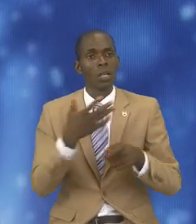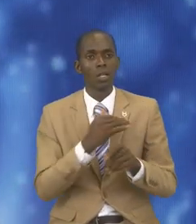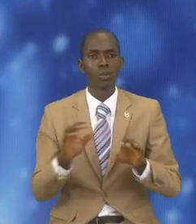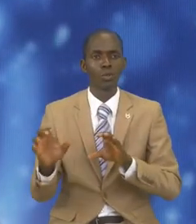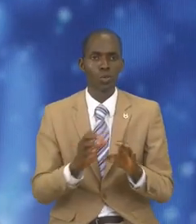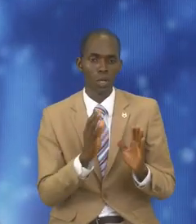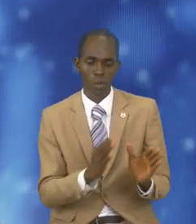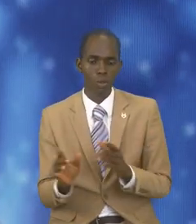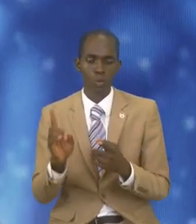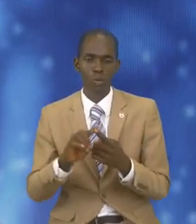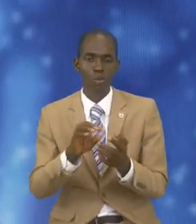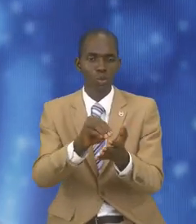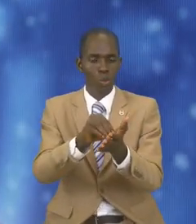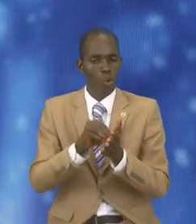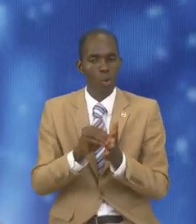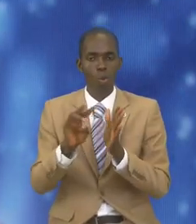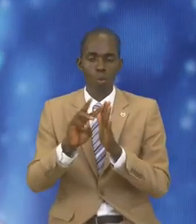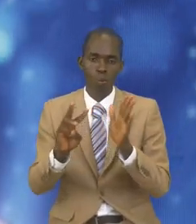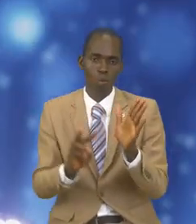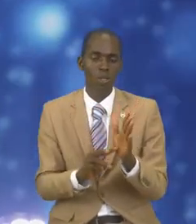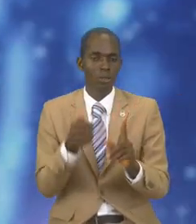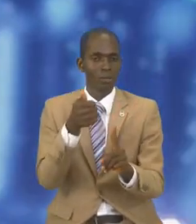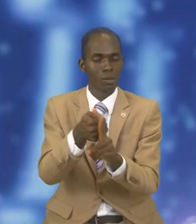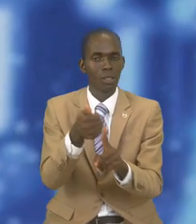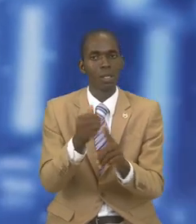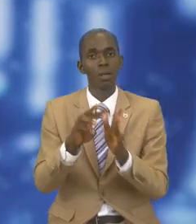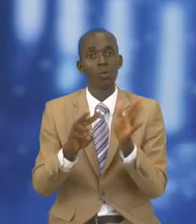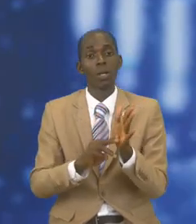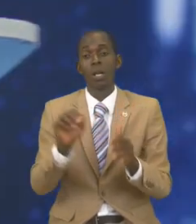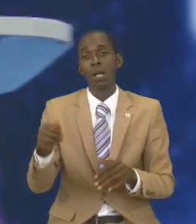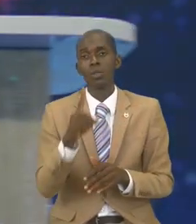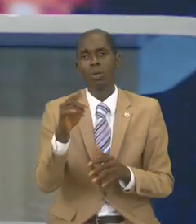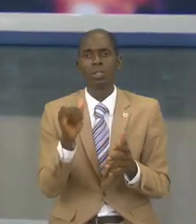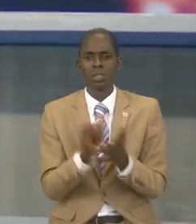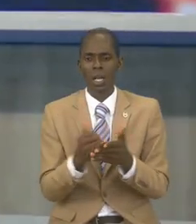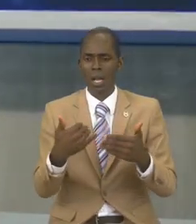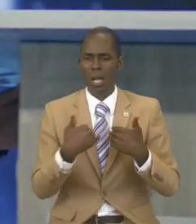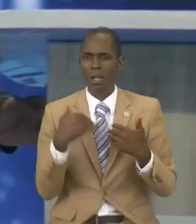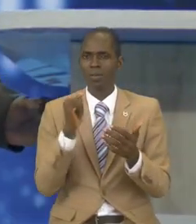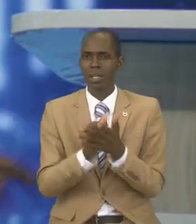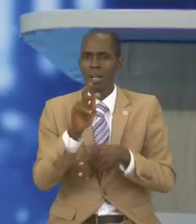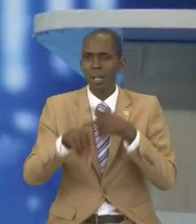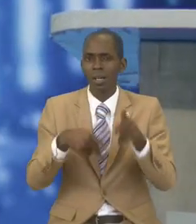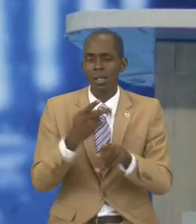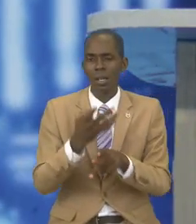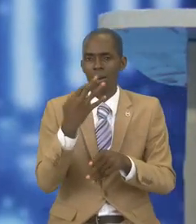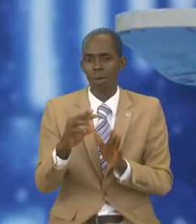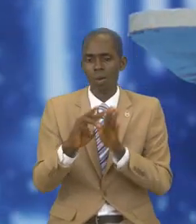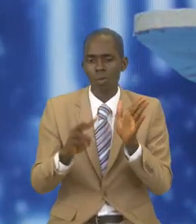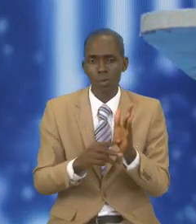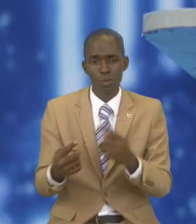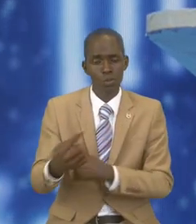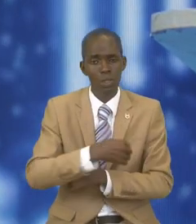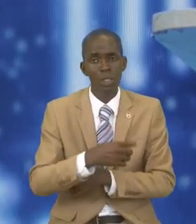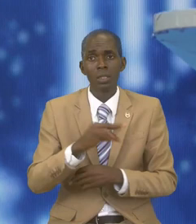according to his will, self-will. And anybody that has that kind of will today, that no matter